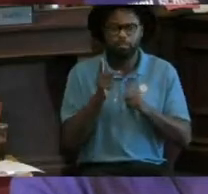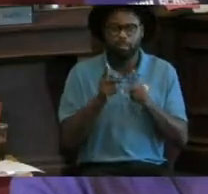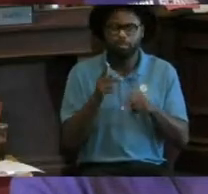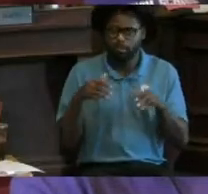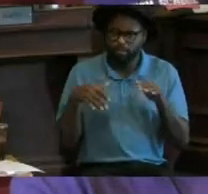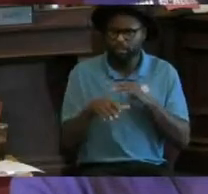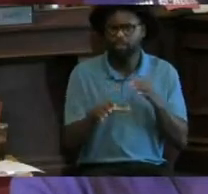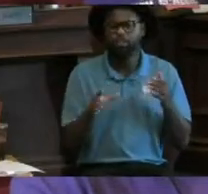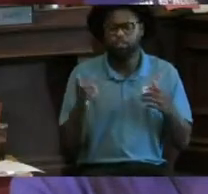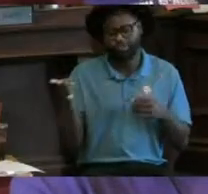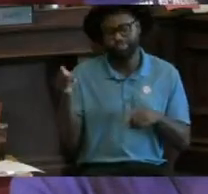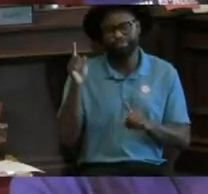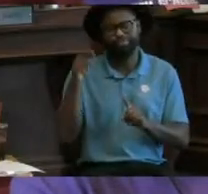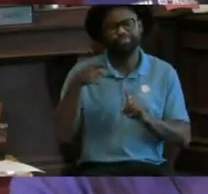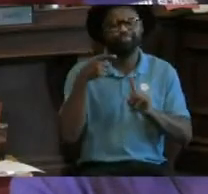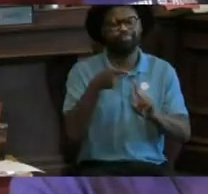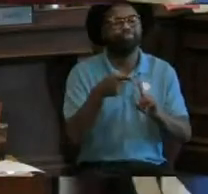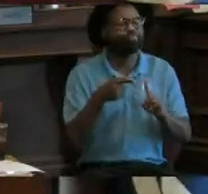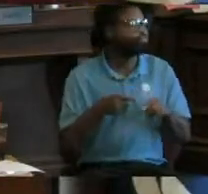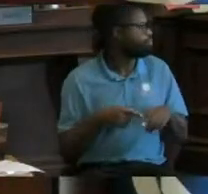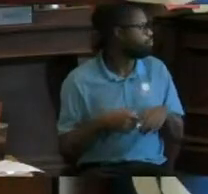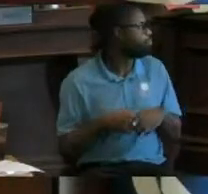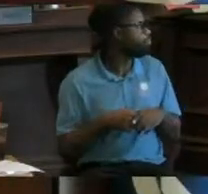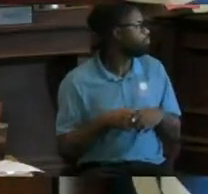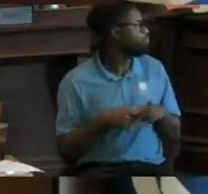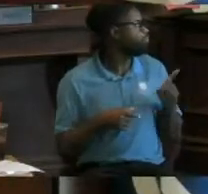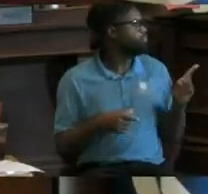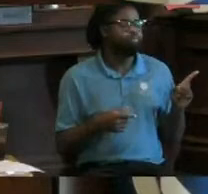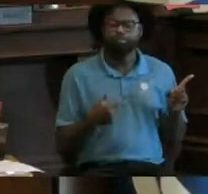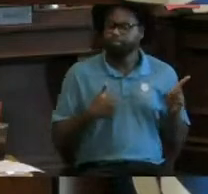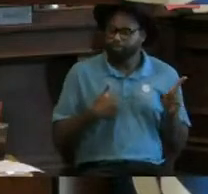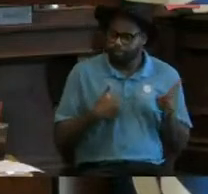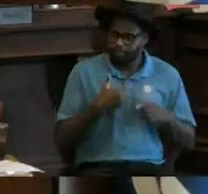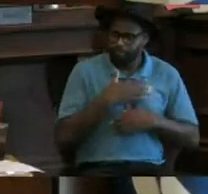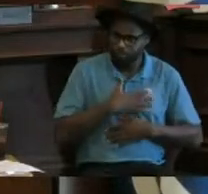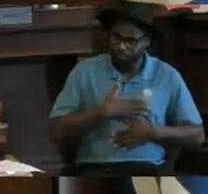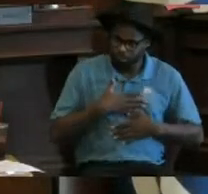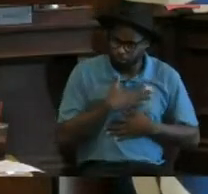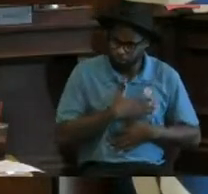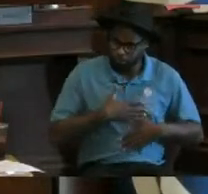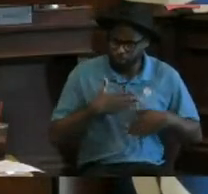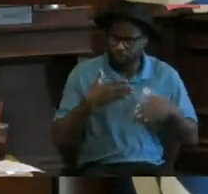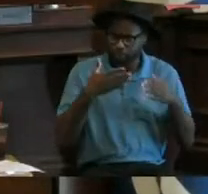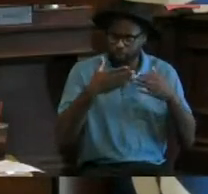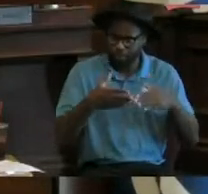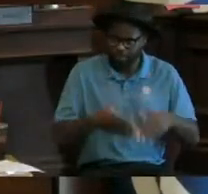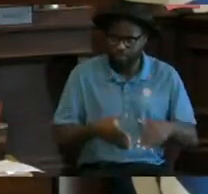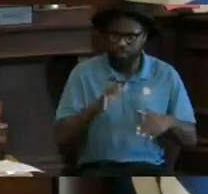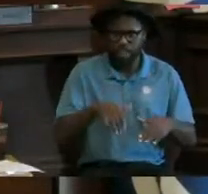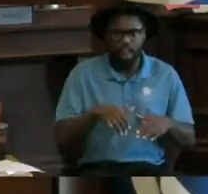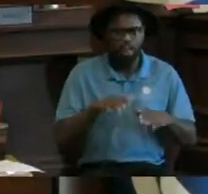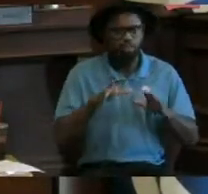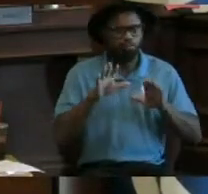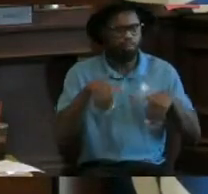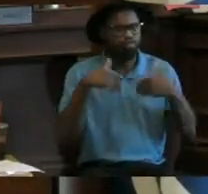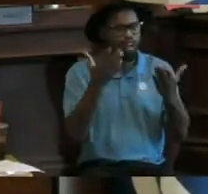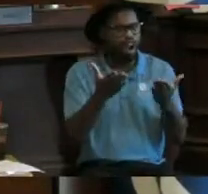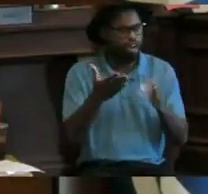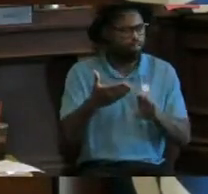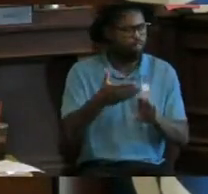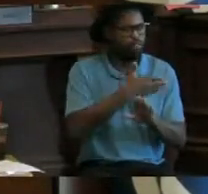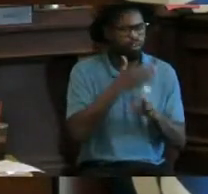project. I appreciate the breakdown that was provided, the number of, you